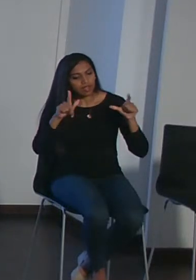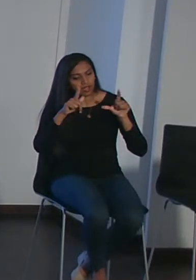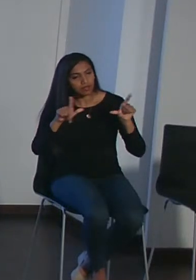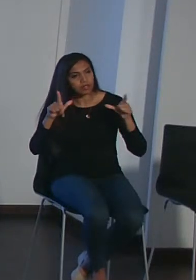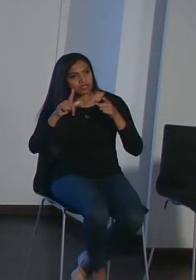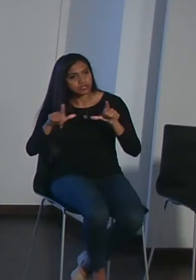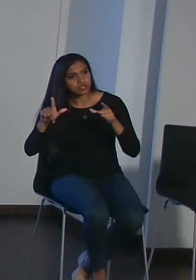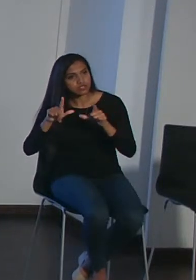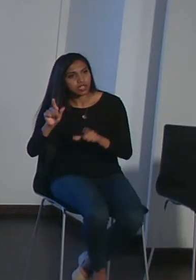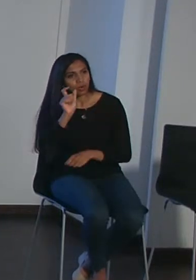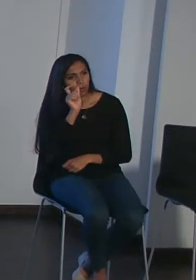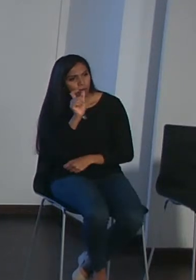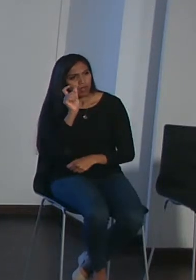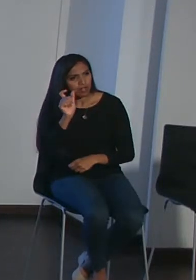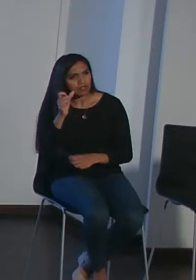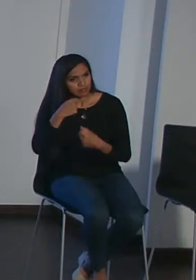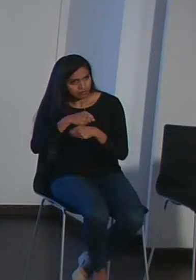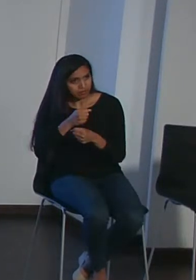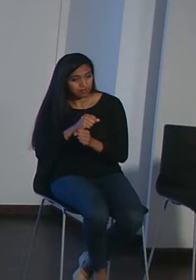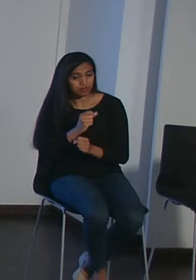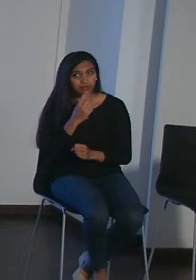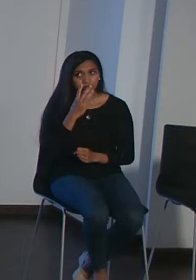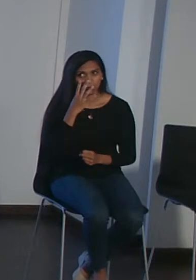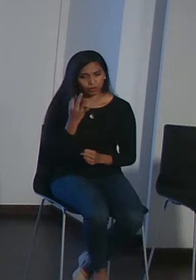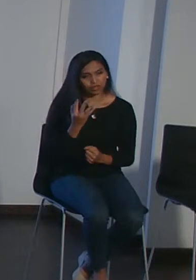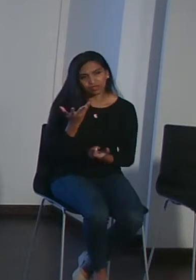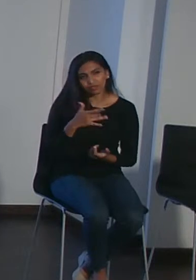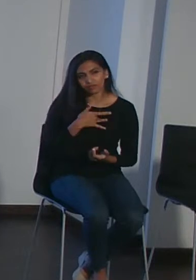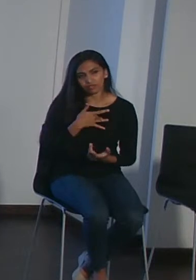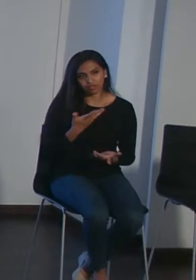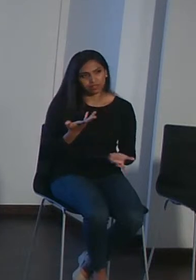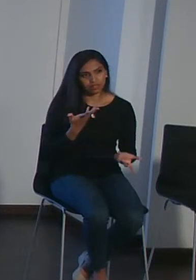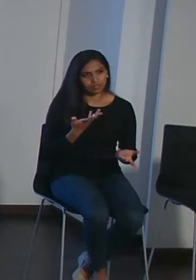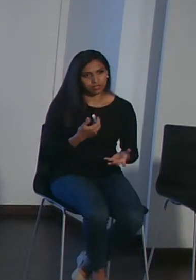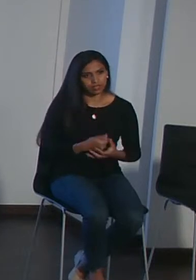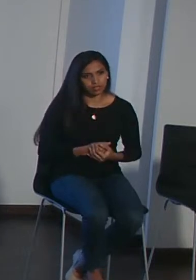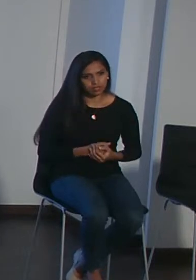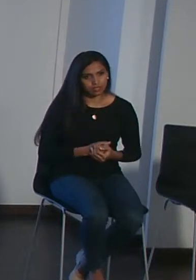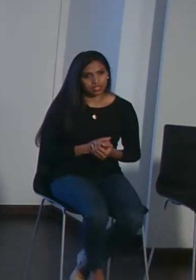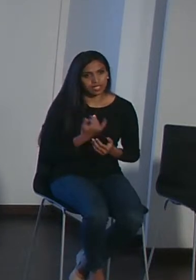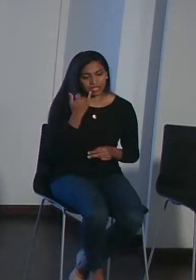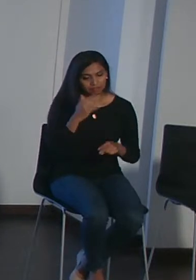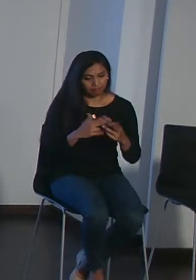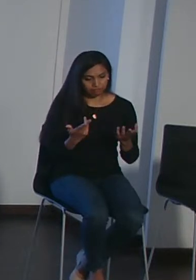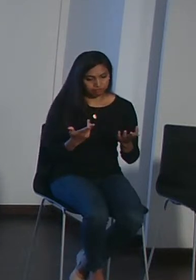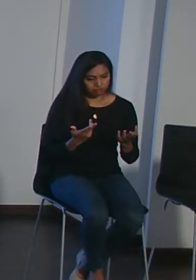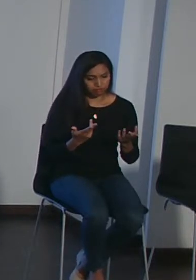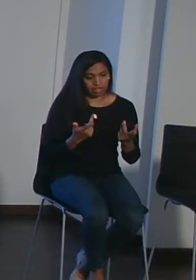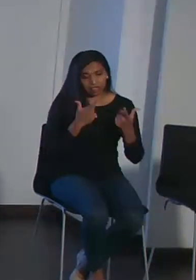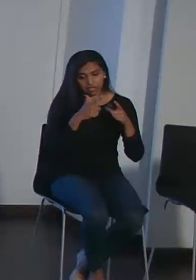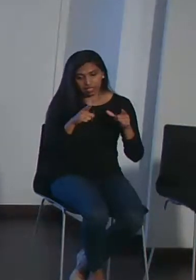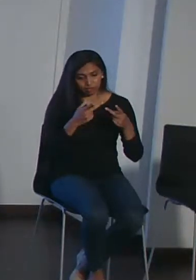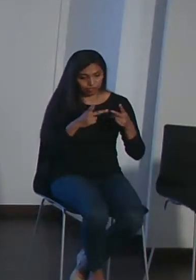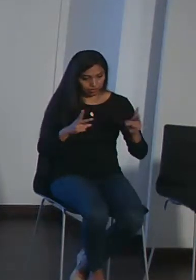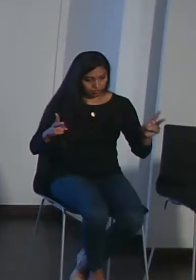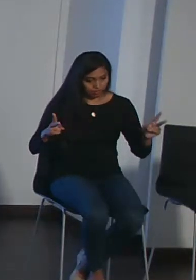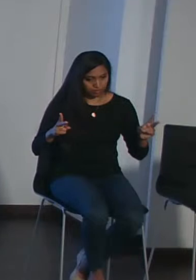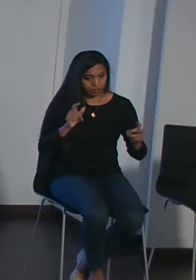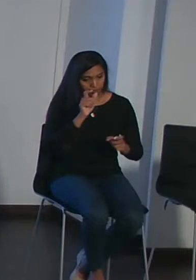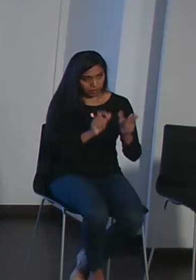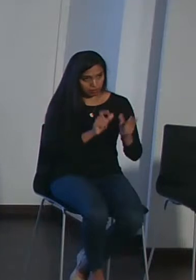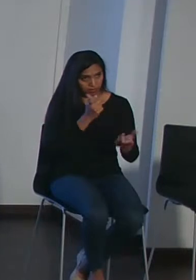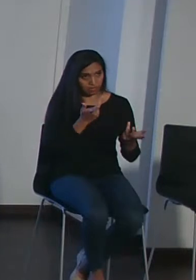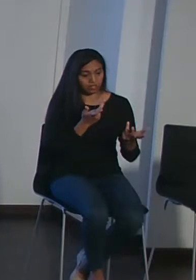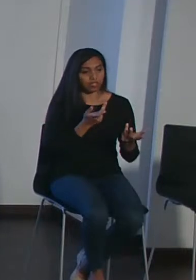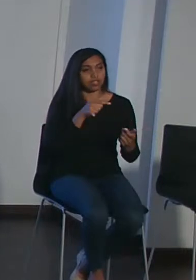terms. So, uh, and I'm just in your Sri Lankan context, if there is something that's coming up, are there